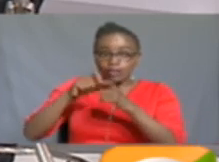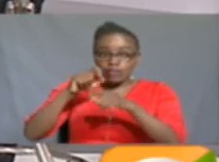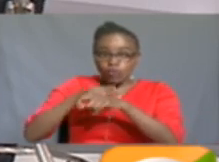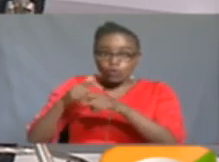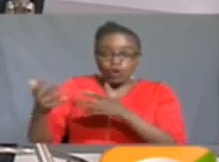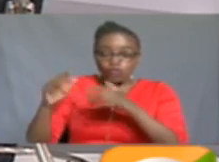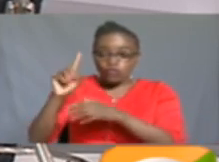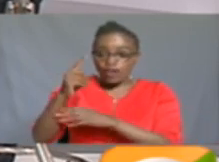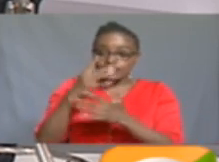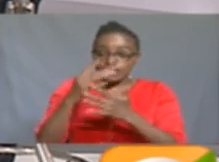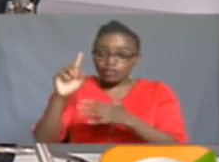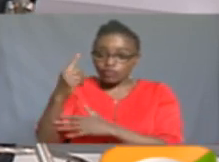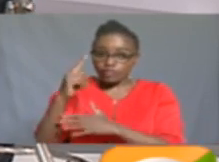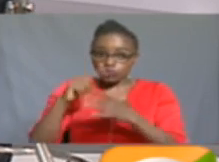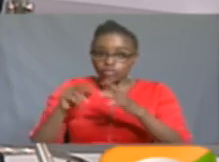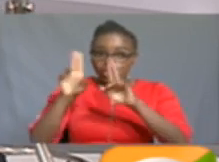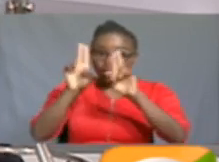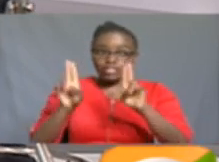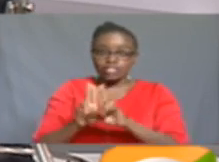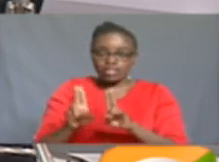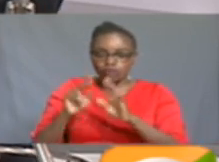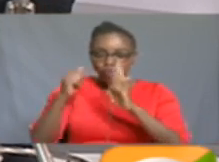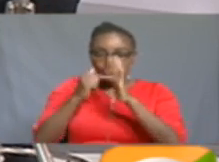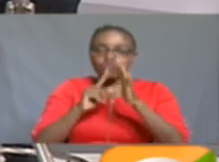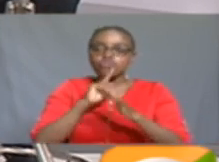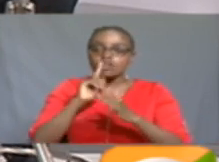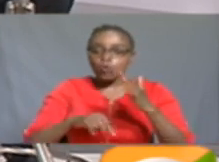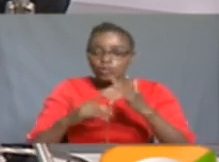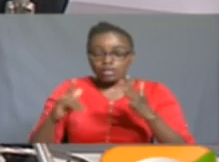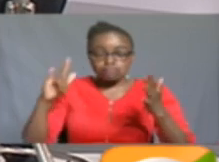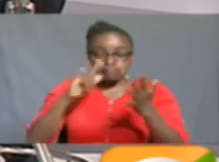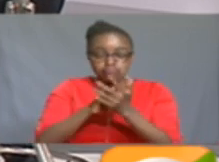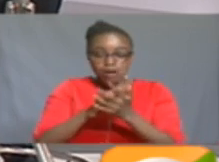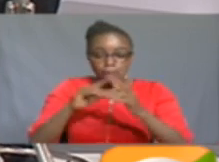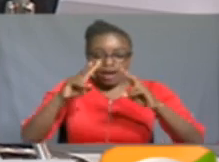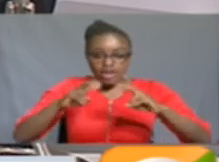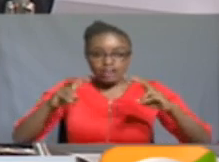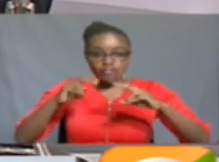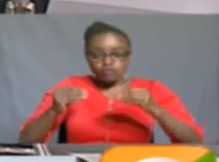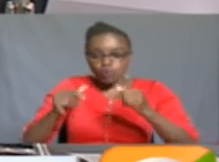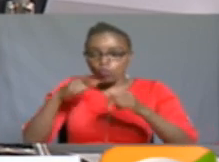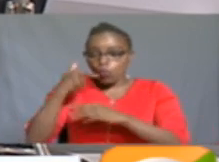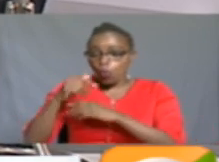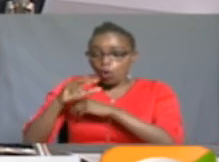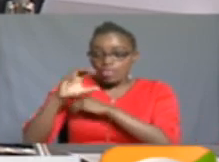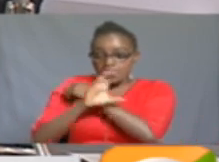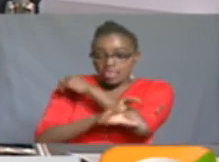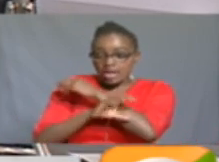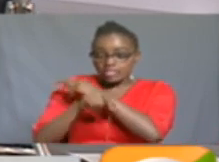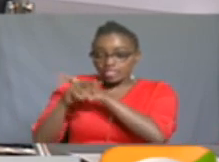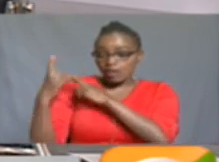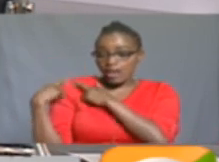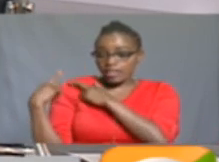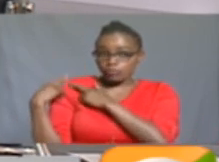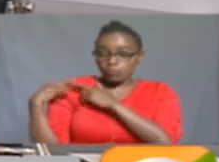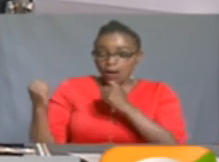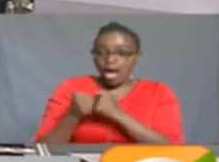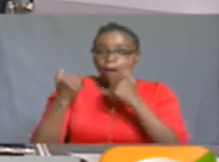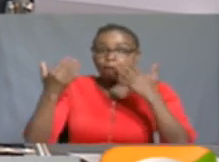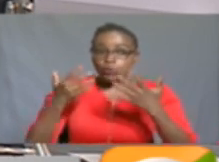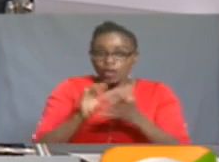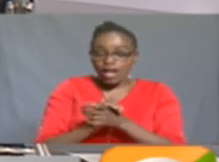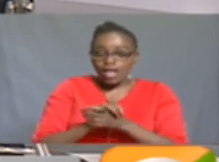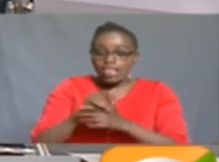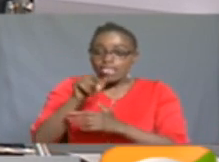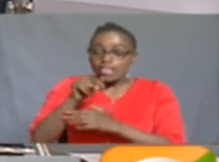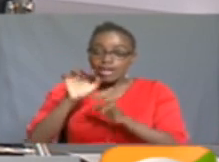you. First things first, international protocol dictates that aircraft investigations are handled by the country in which a crash occurs. In this